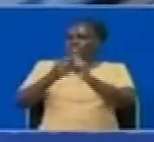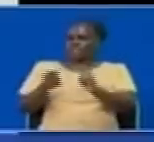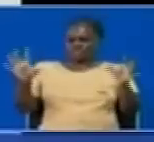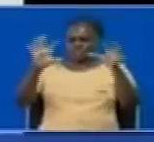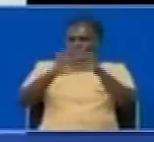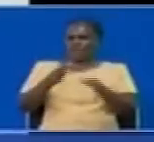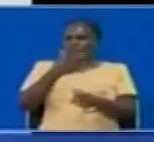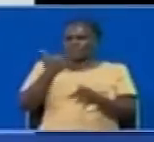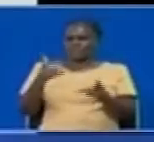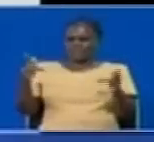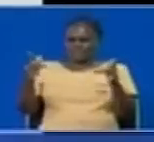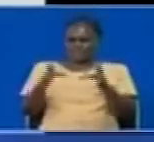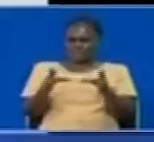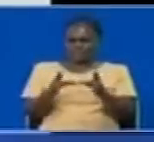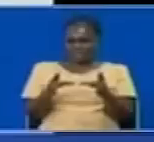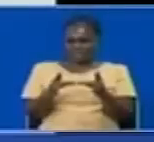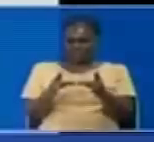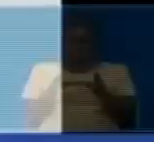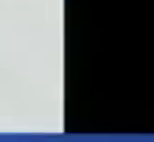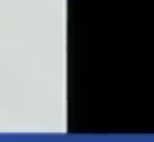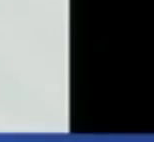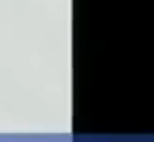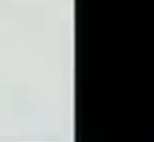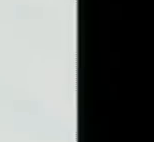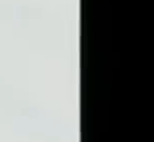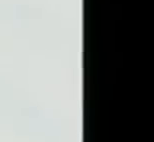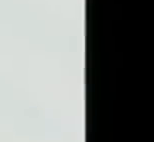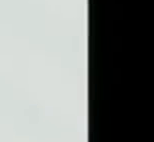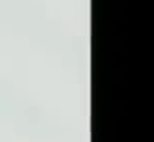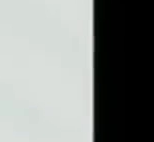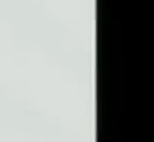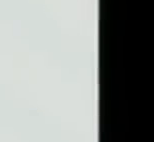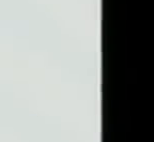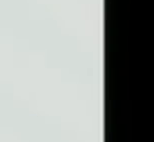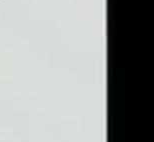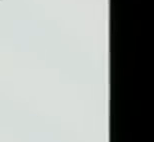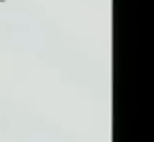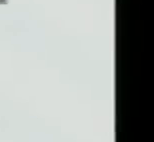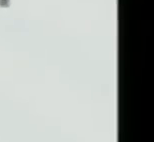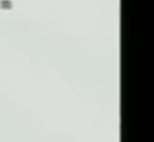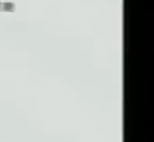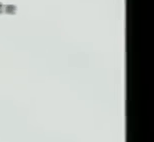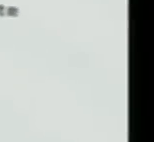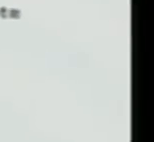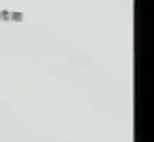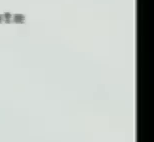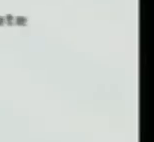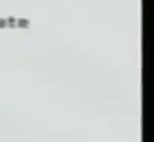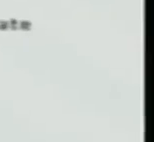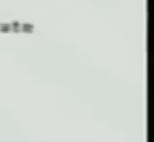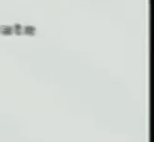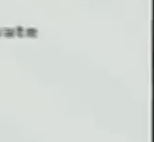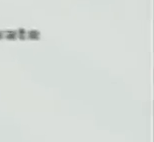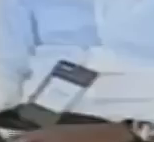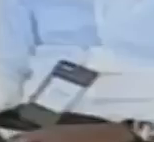Internet. Internet giant Google is also weighing in into the fight for a better internet. According to consulting firm